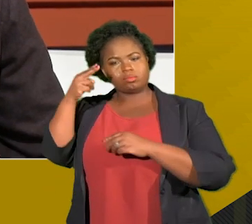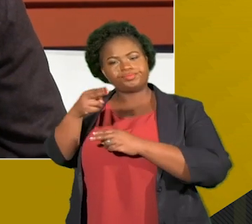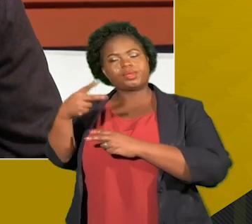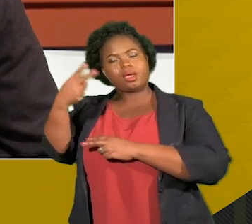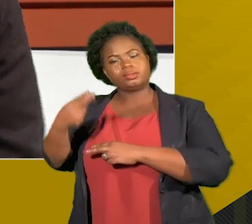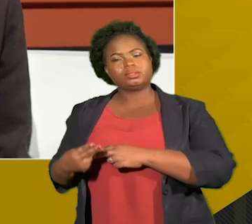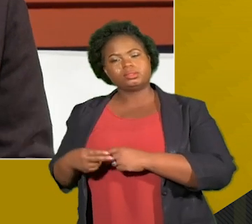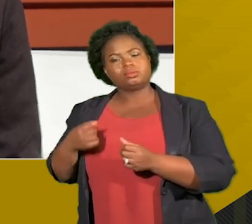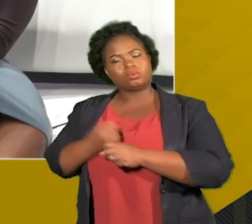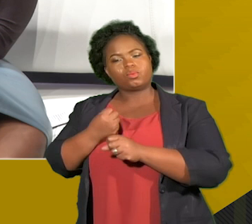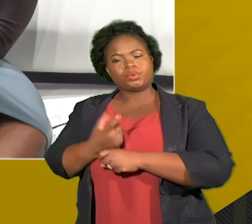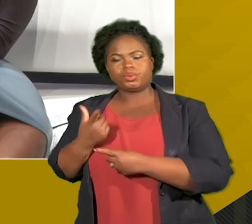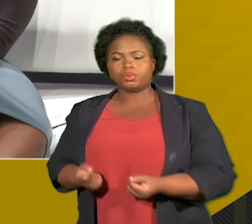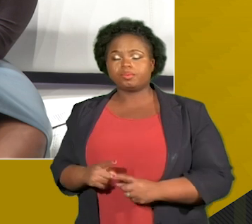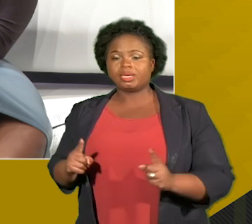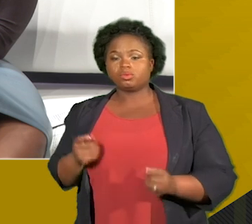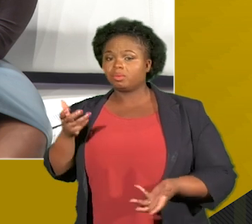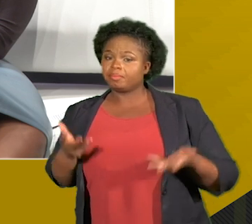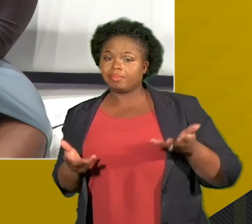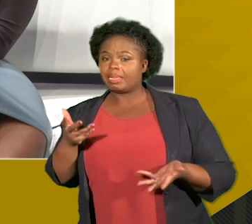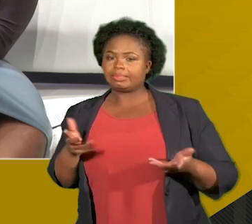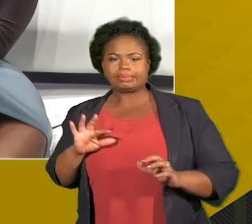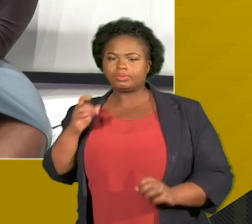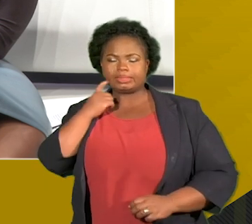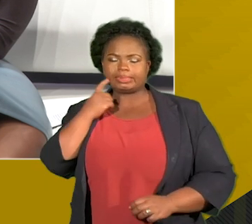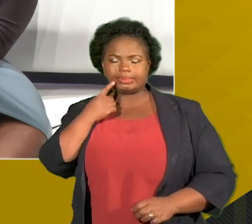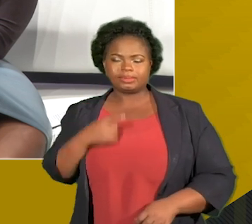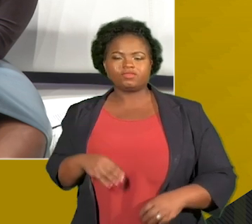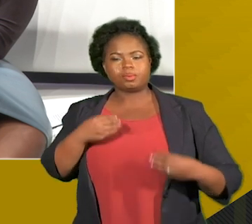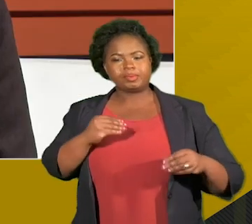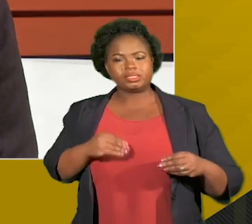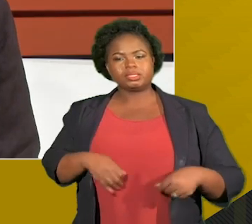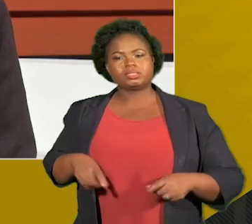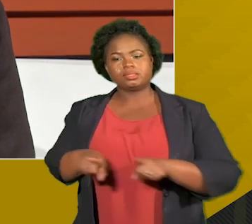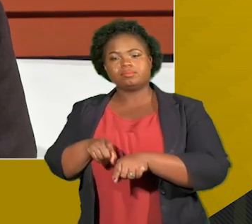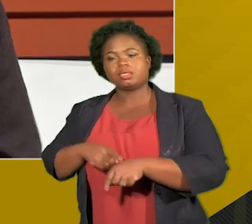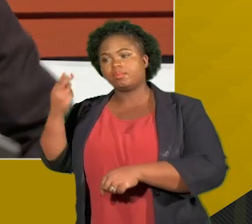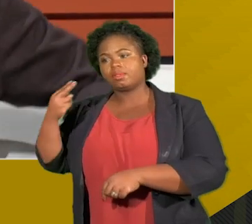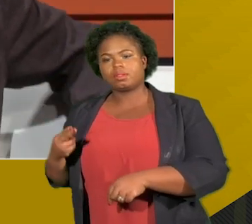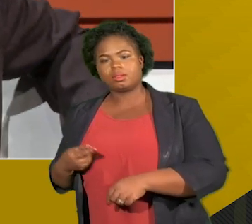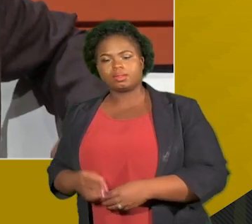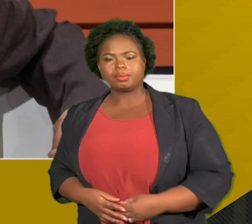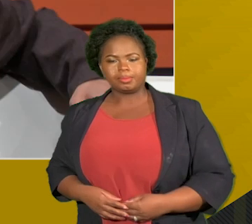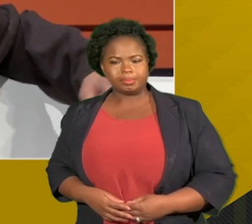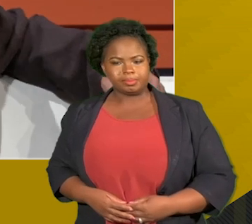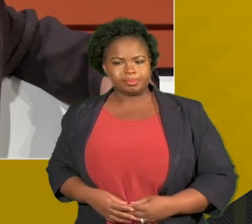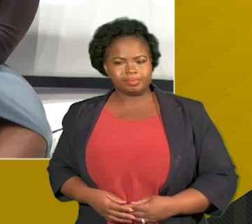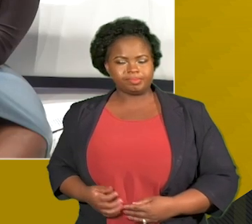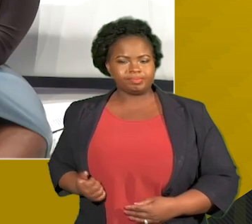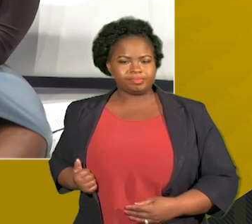your artistry. But it is a struggle to be able to balance business and making work and not having them impact one another.